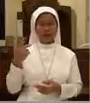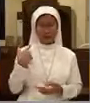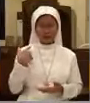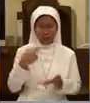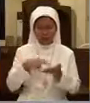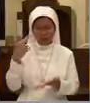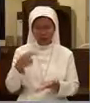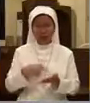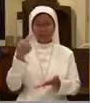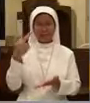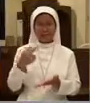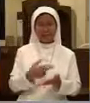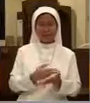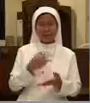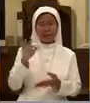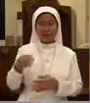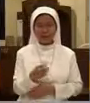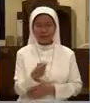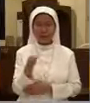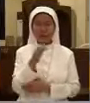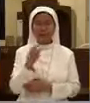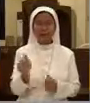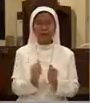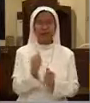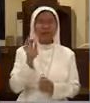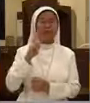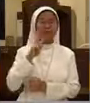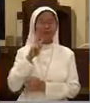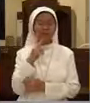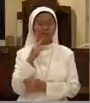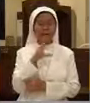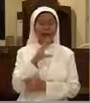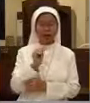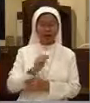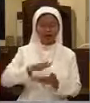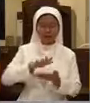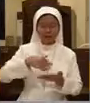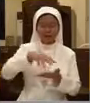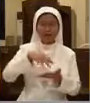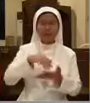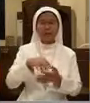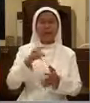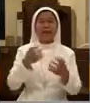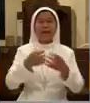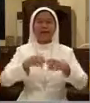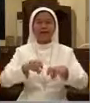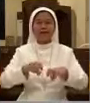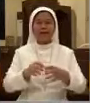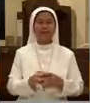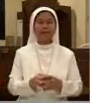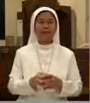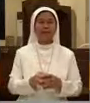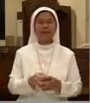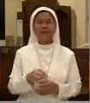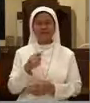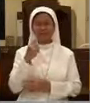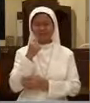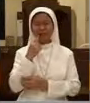isda, and scrambled egg. Oh, parang naglalaway ako